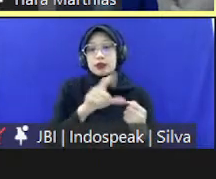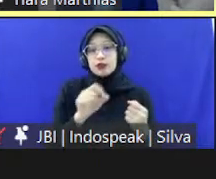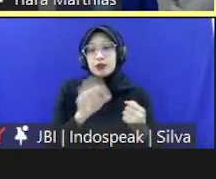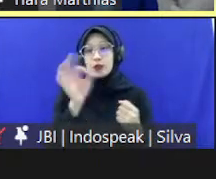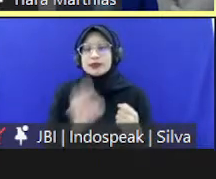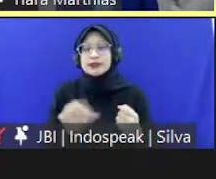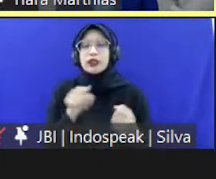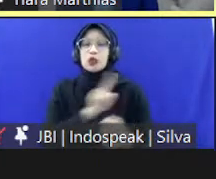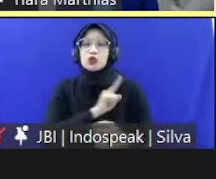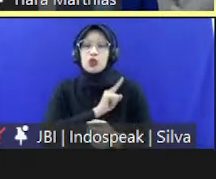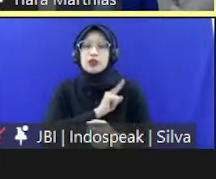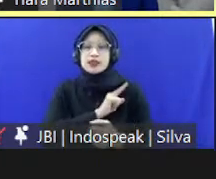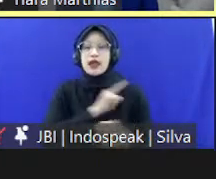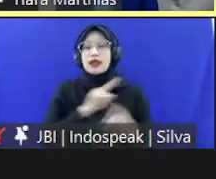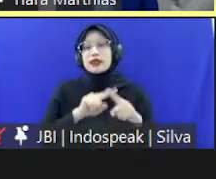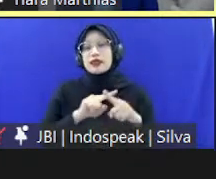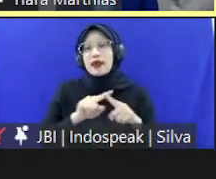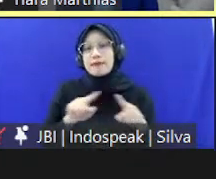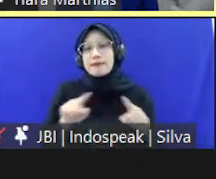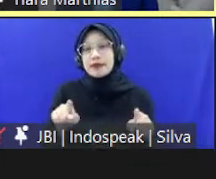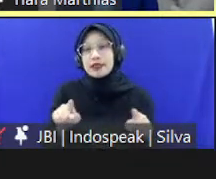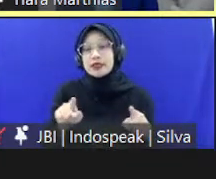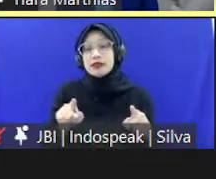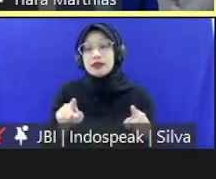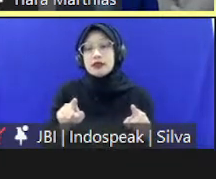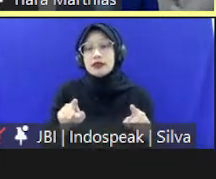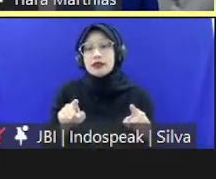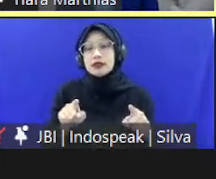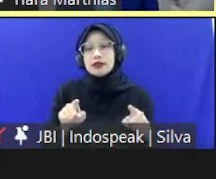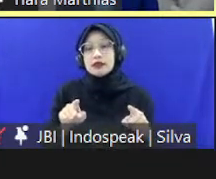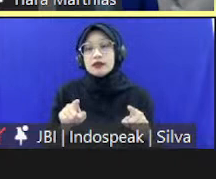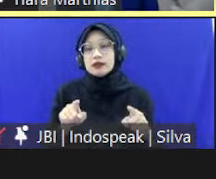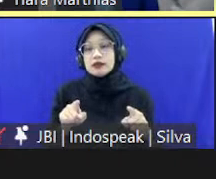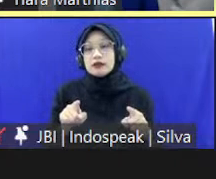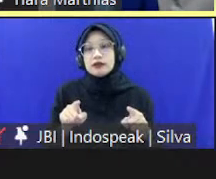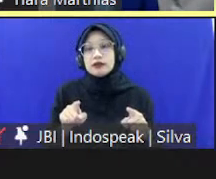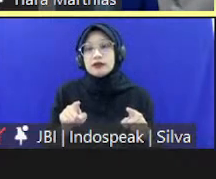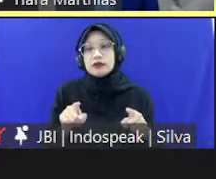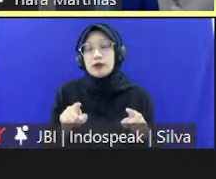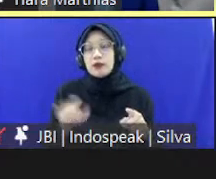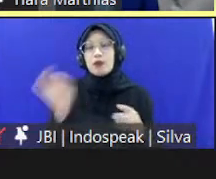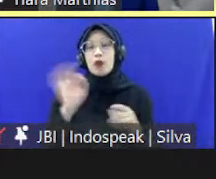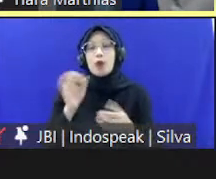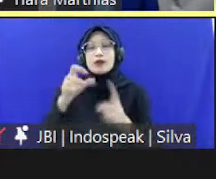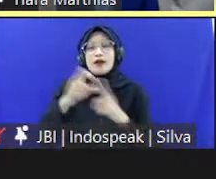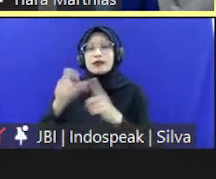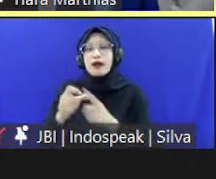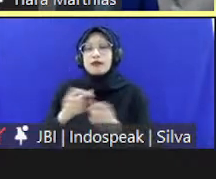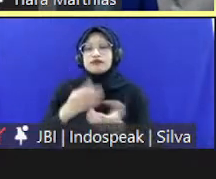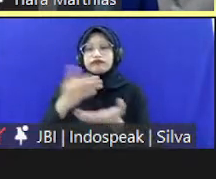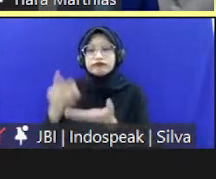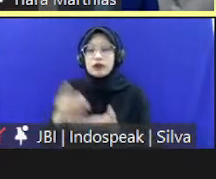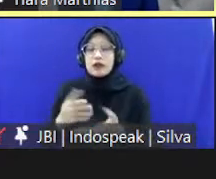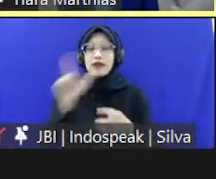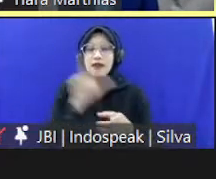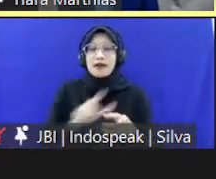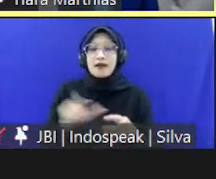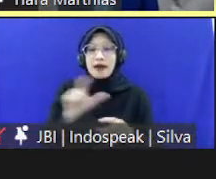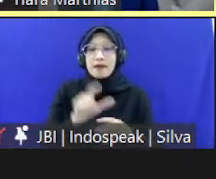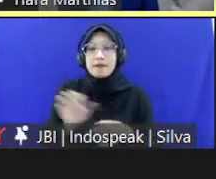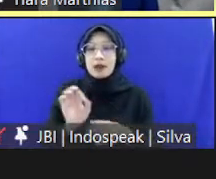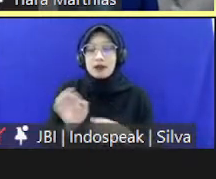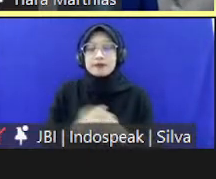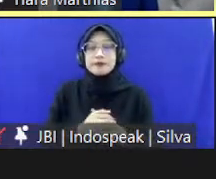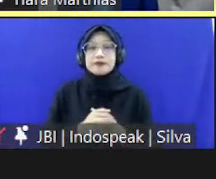but we haven't really tapped into this capital. We have tapped them for testing for COVID,